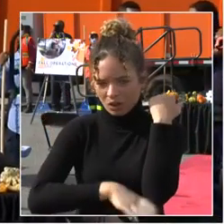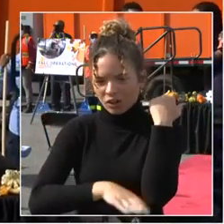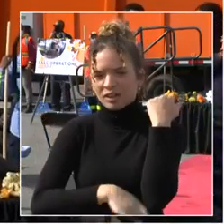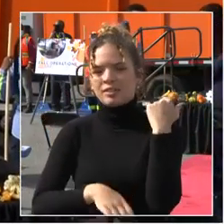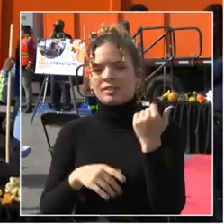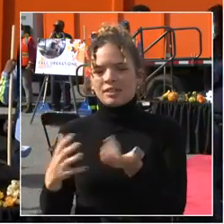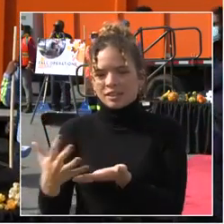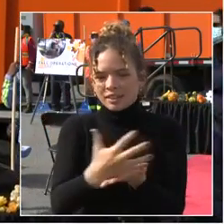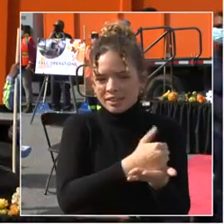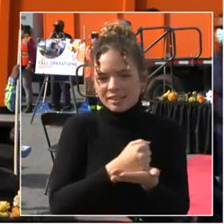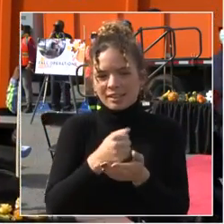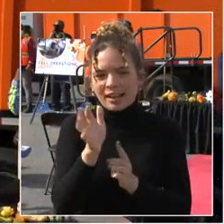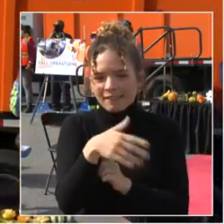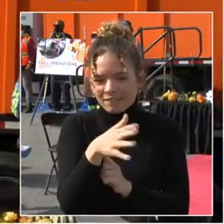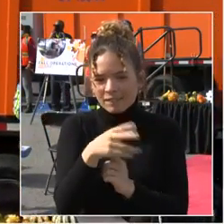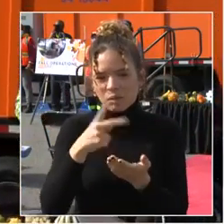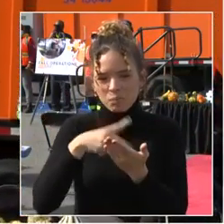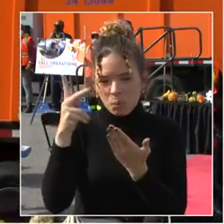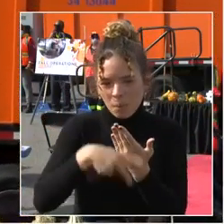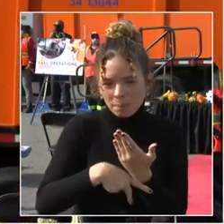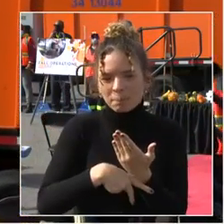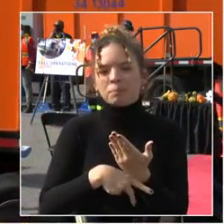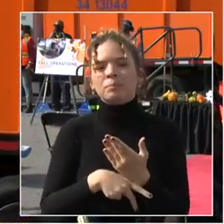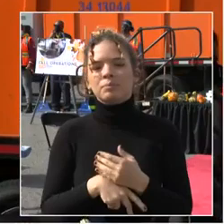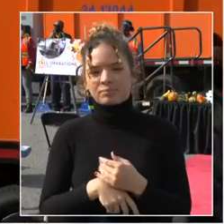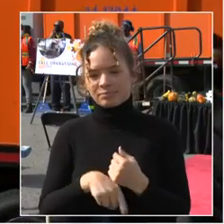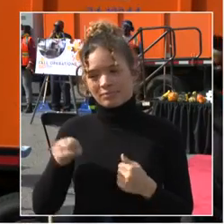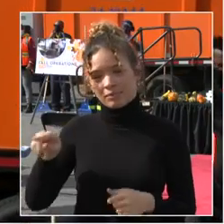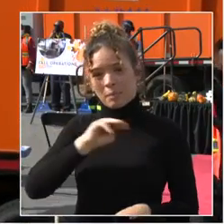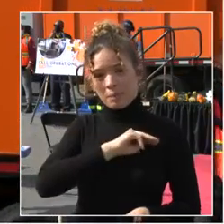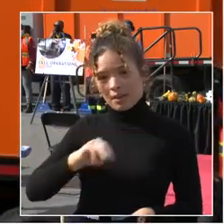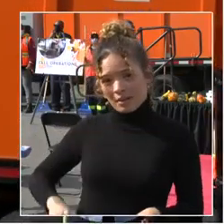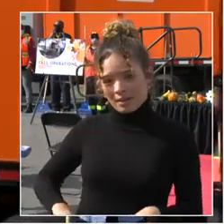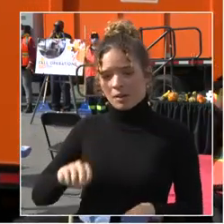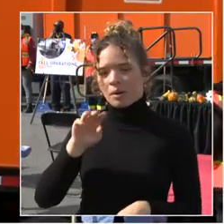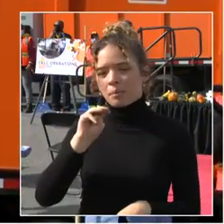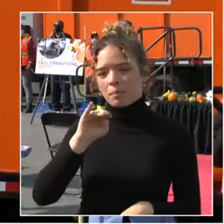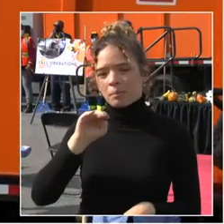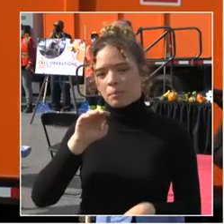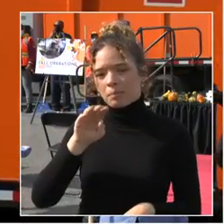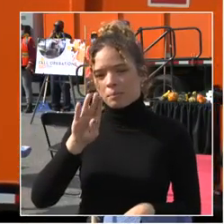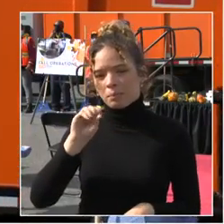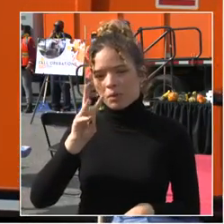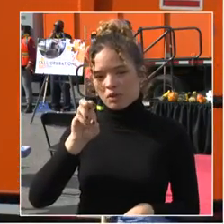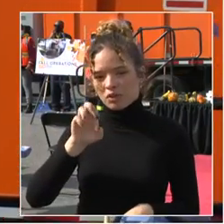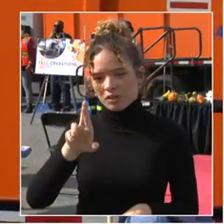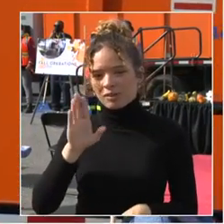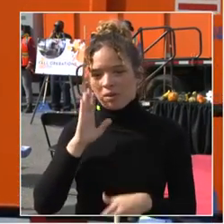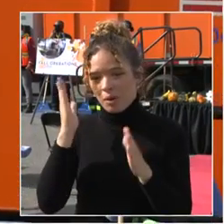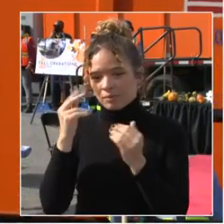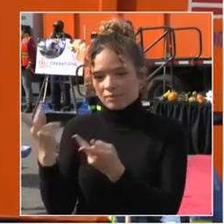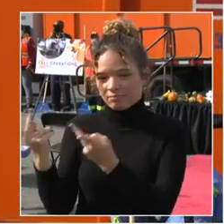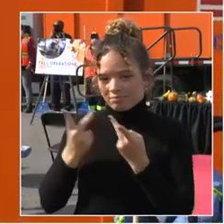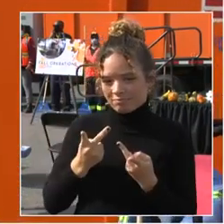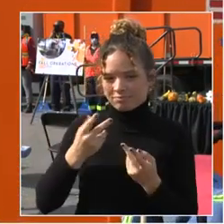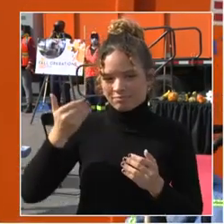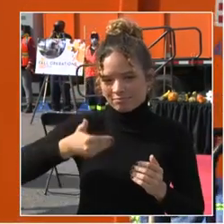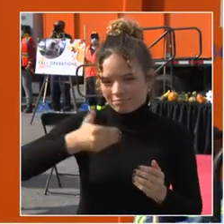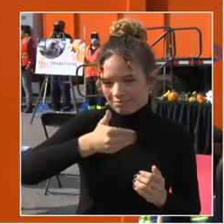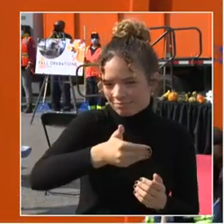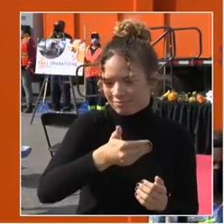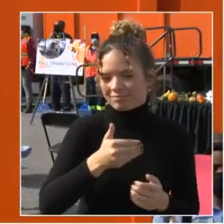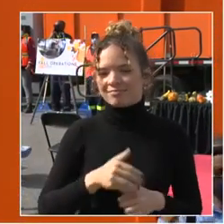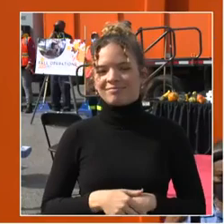Bowser, is with us this afternoon, which I hope will be her first of many visits to 725 19th Street Northeast to see the amazing